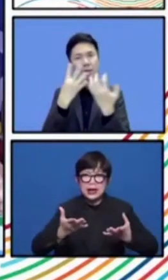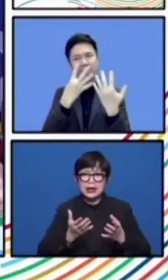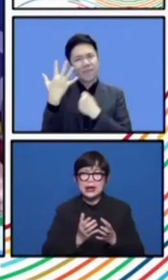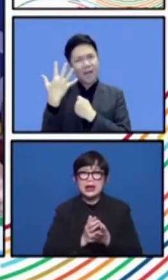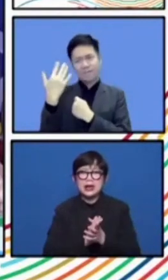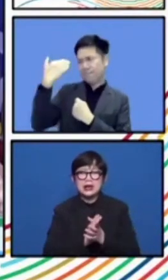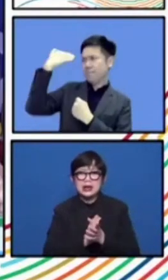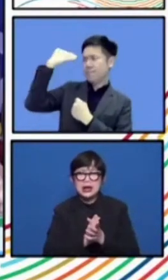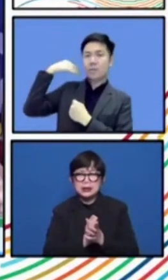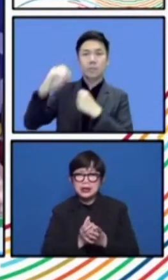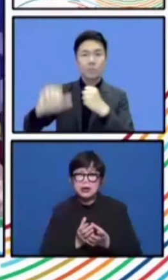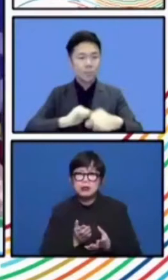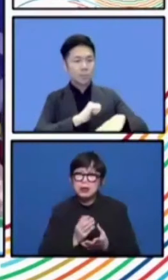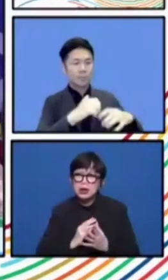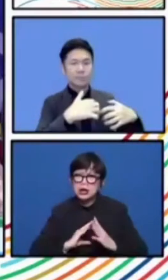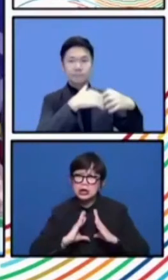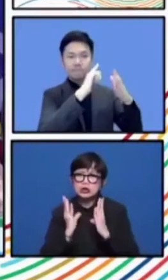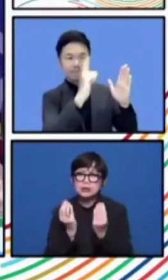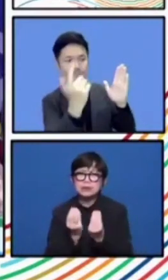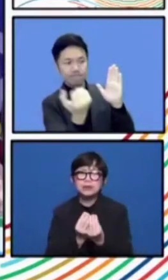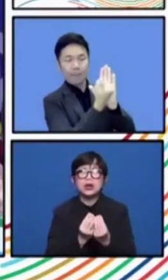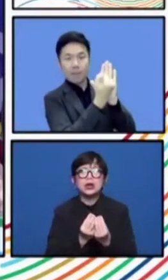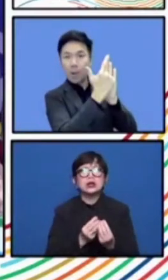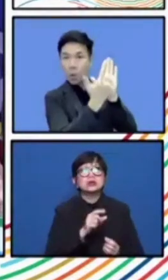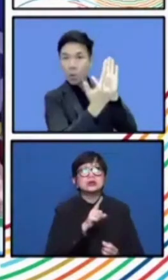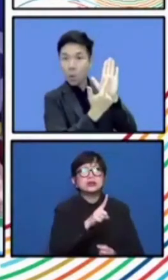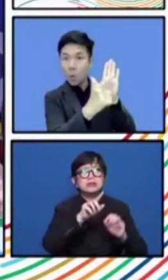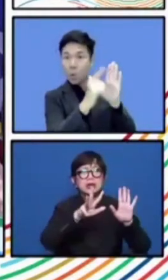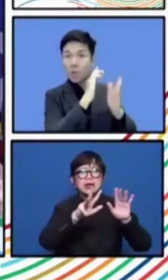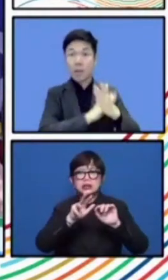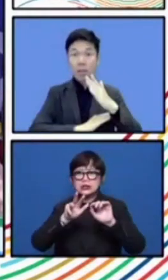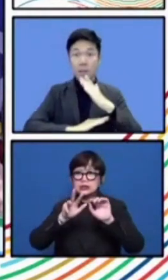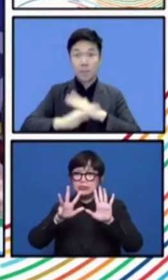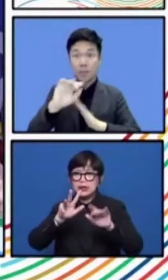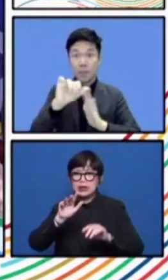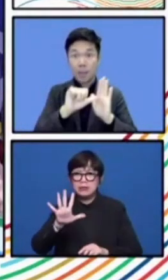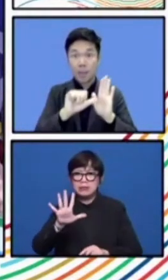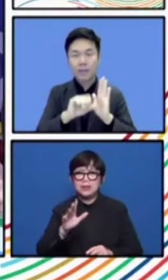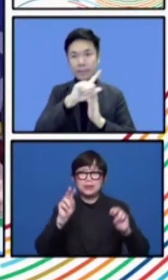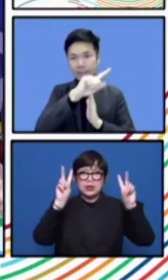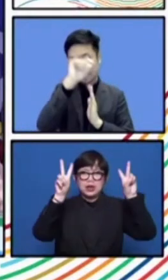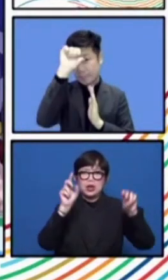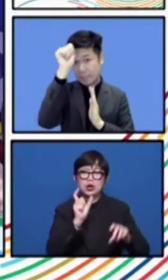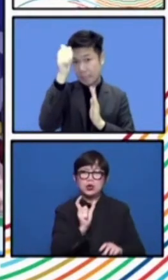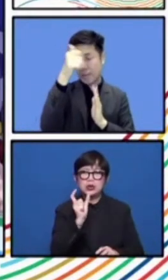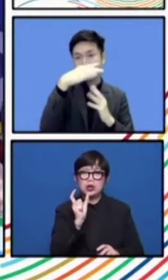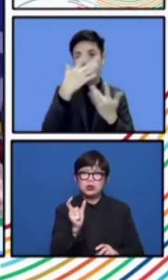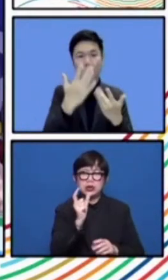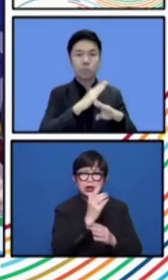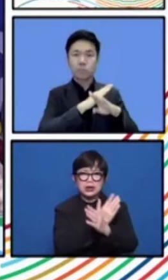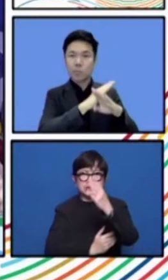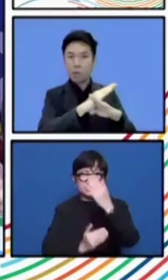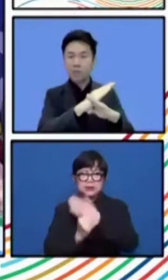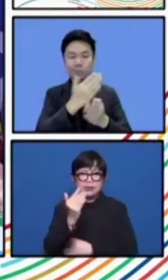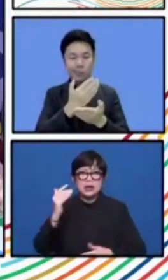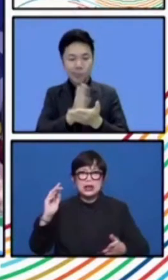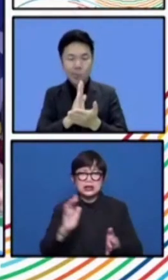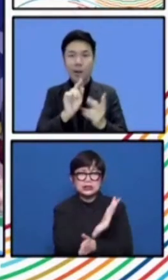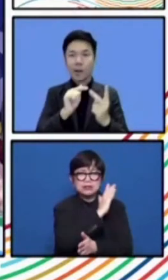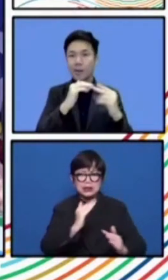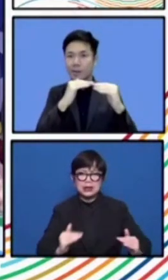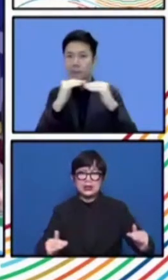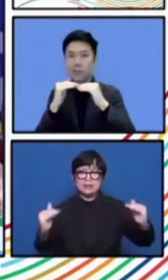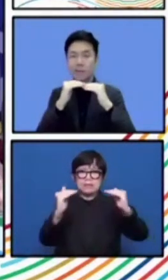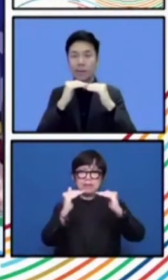was a person with disabilities equal opportunities protection of Rights and full participation